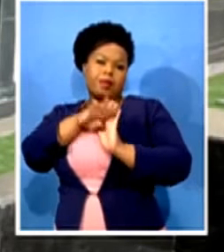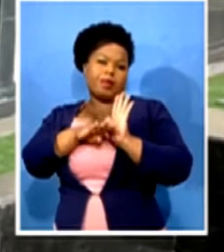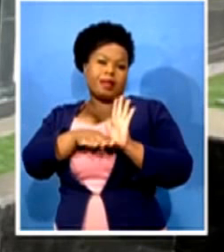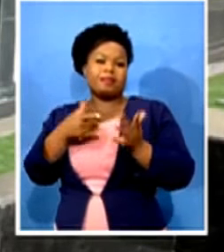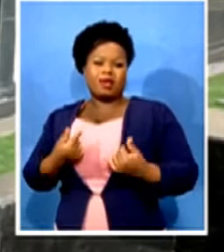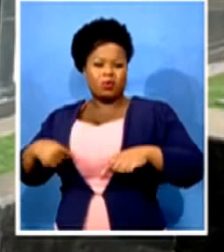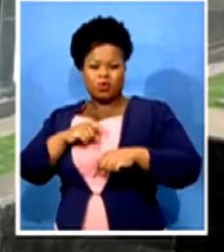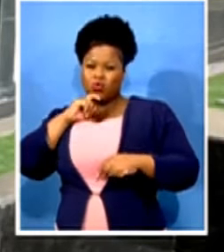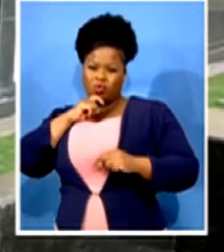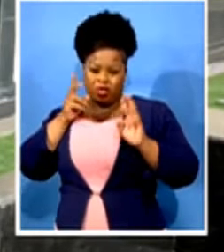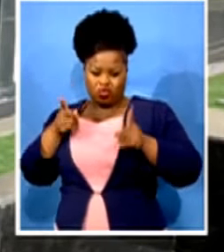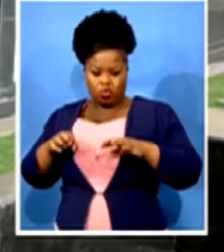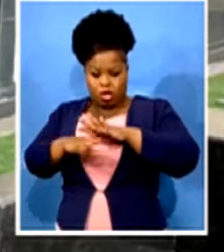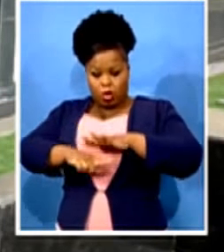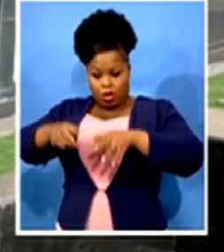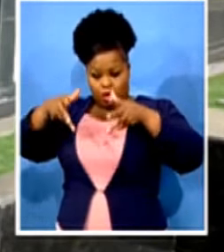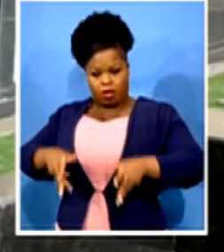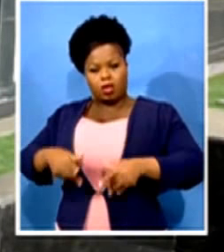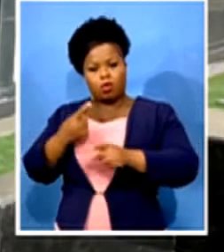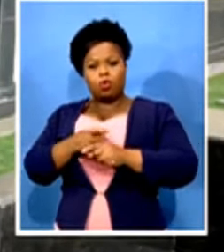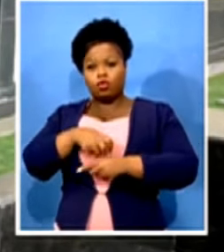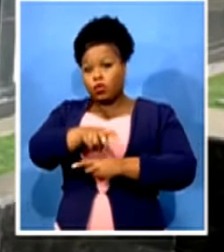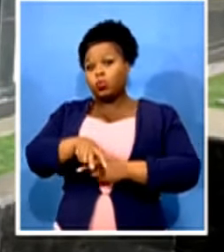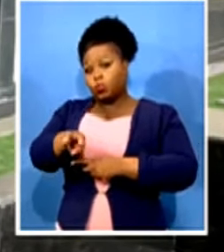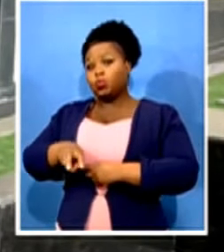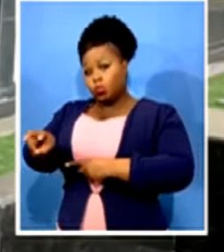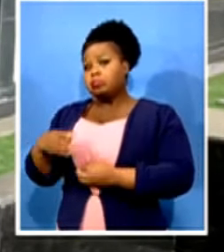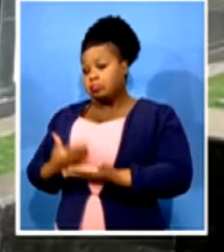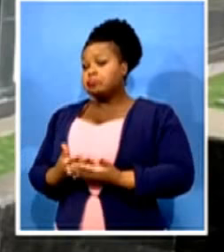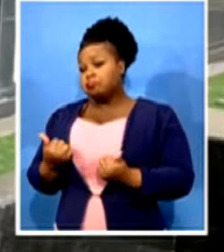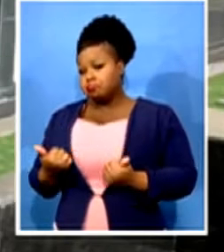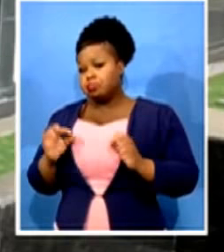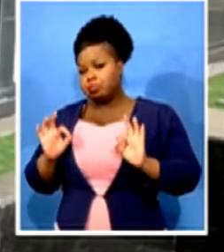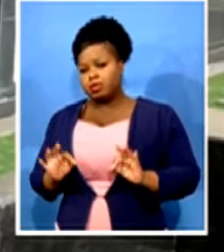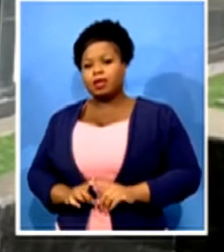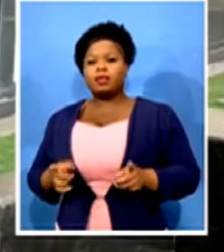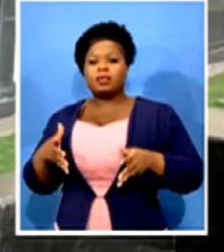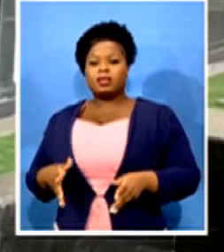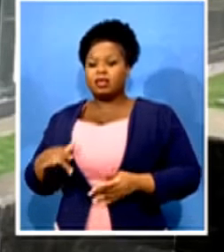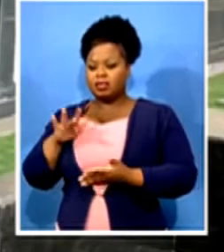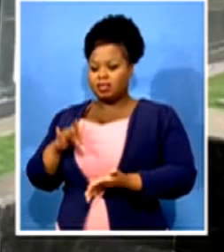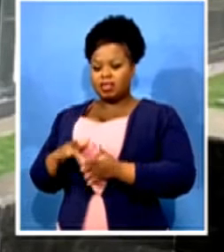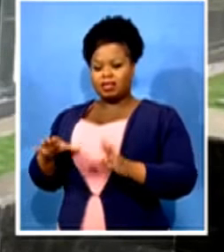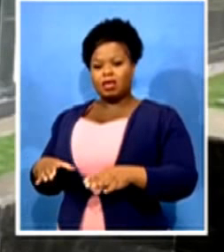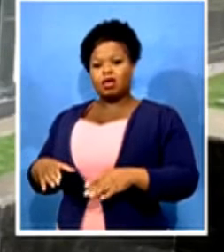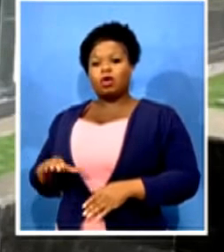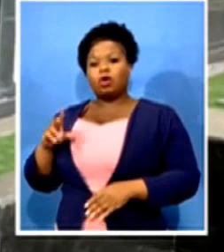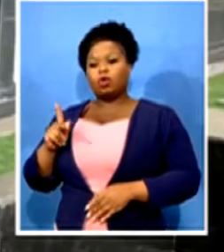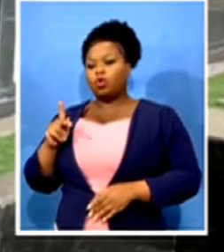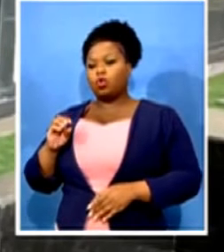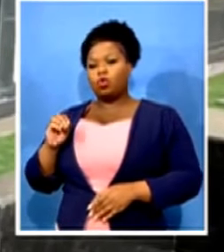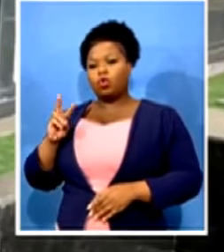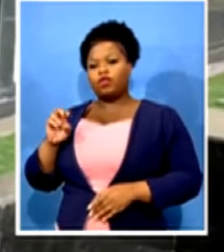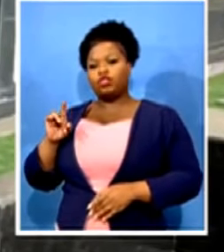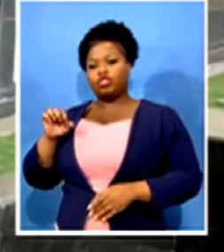surrounding it currently has capacity to do as well. Here at this center, Covishield, which is the Oxford AstraZeneca jab, jab is being administered. In